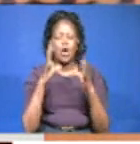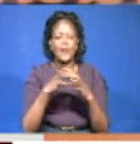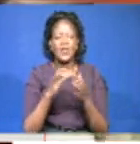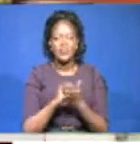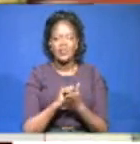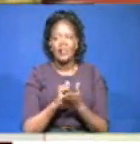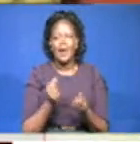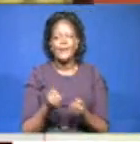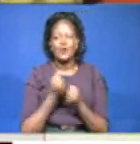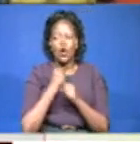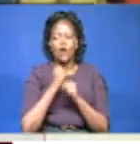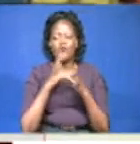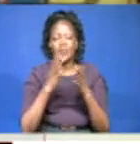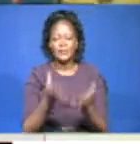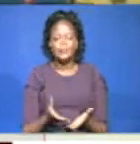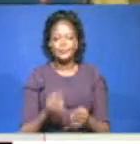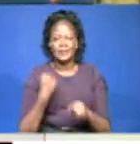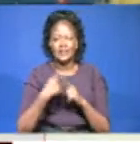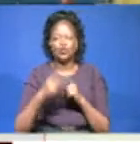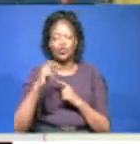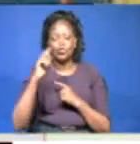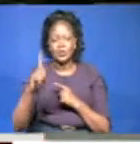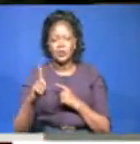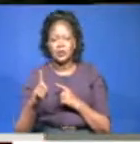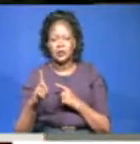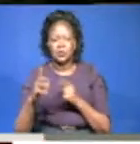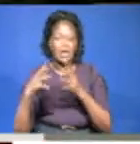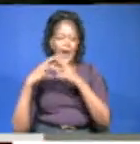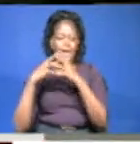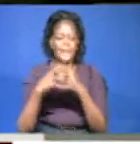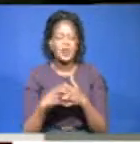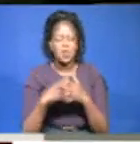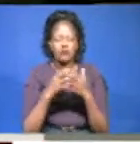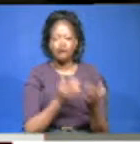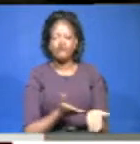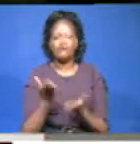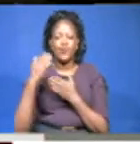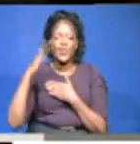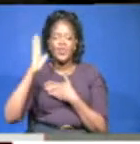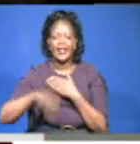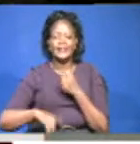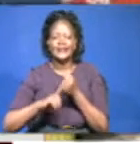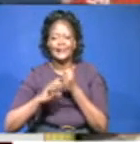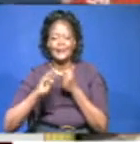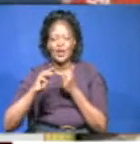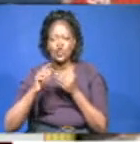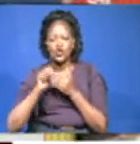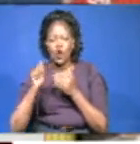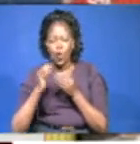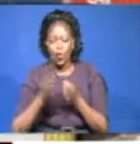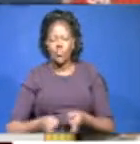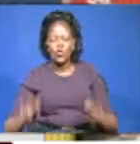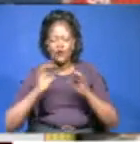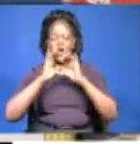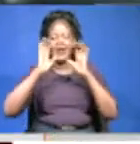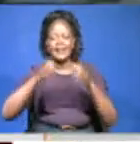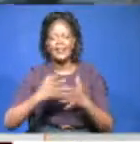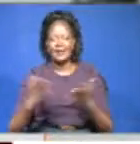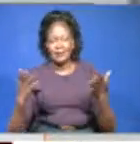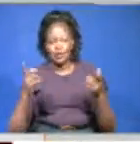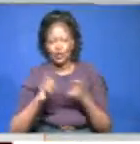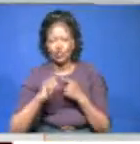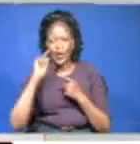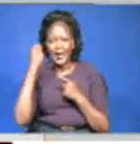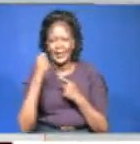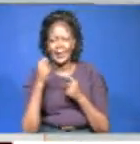here. In 2021, the United States exported more than $60 million worth of agricultural produce to Kenya